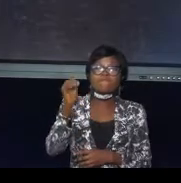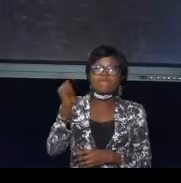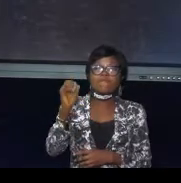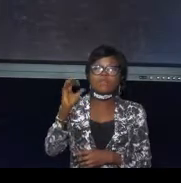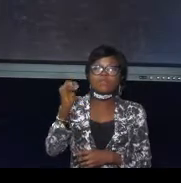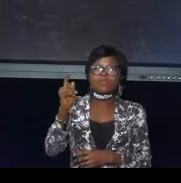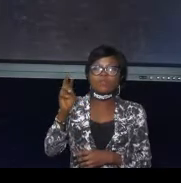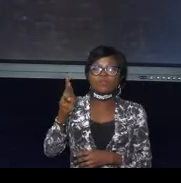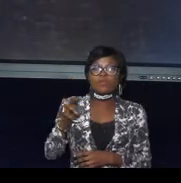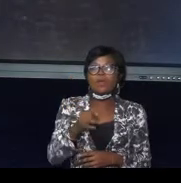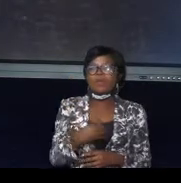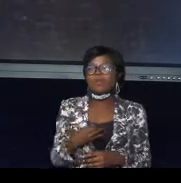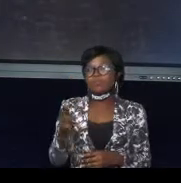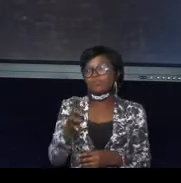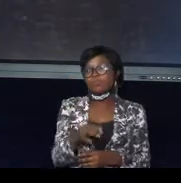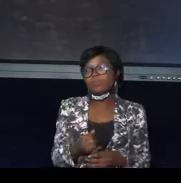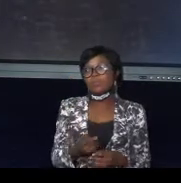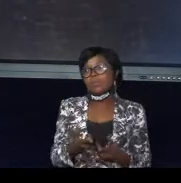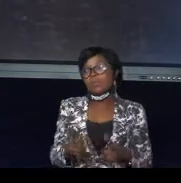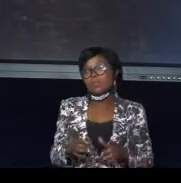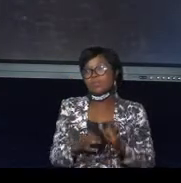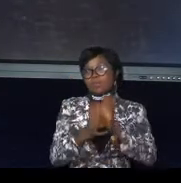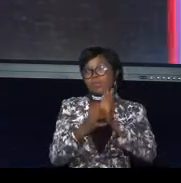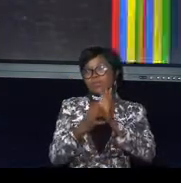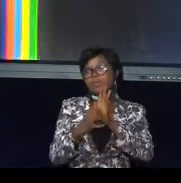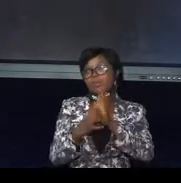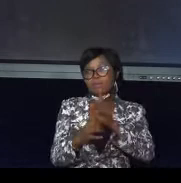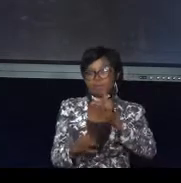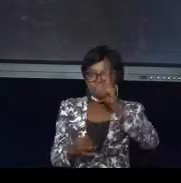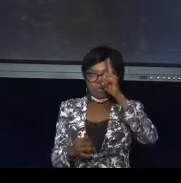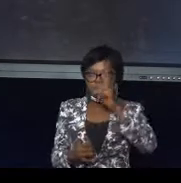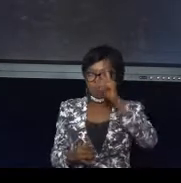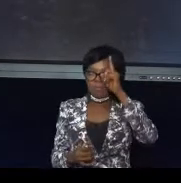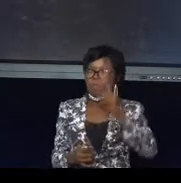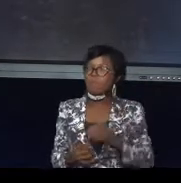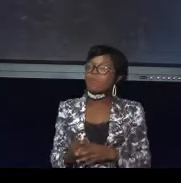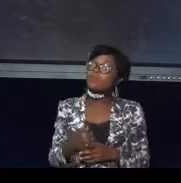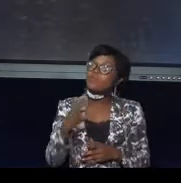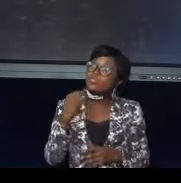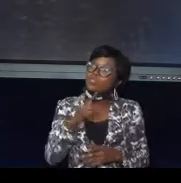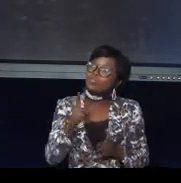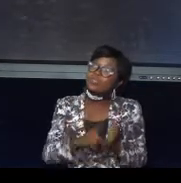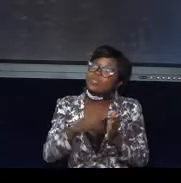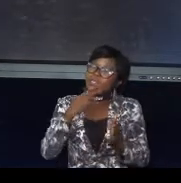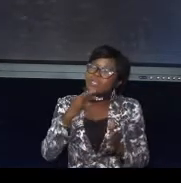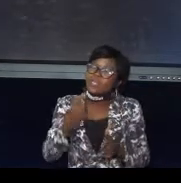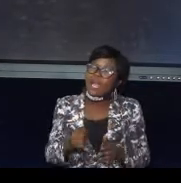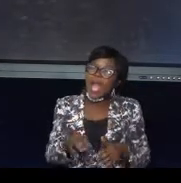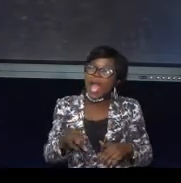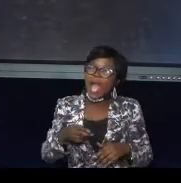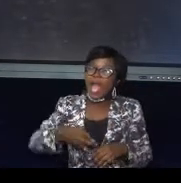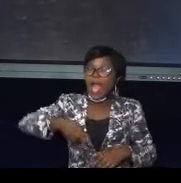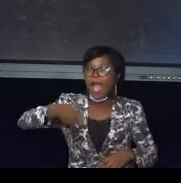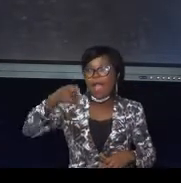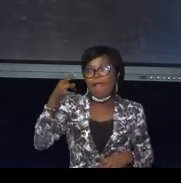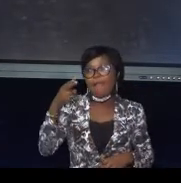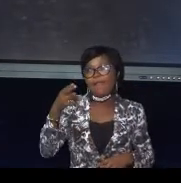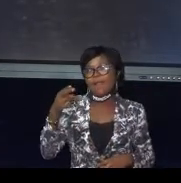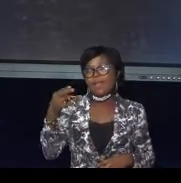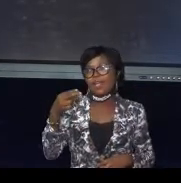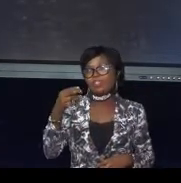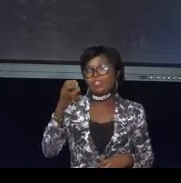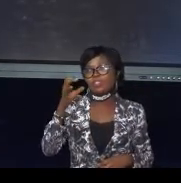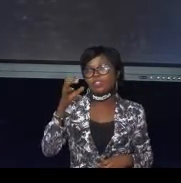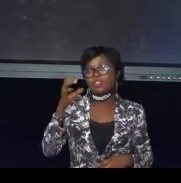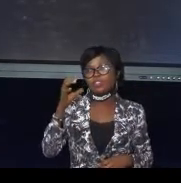you multiply the numbers that you have used to reduce. Let's check out another example. This one says we should find the highest common factor, which